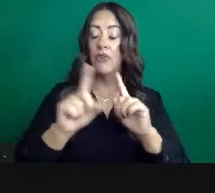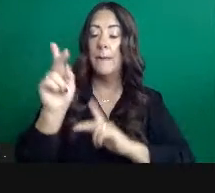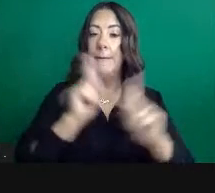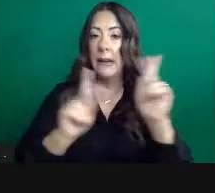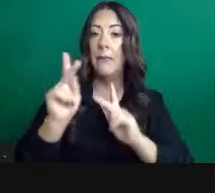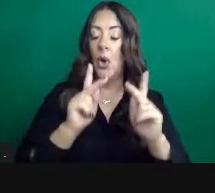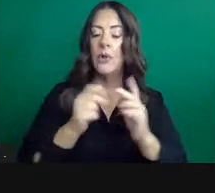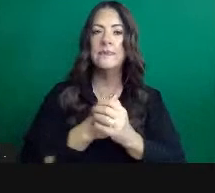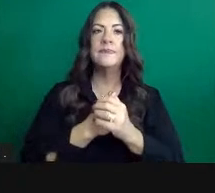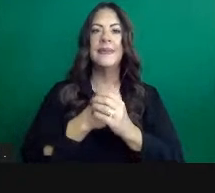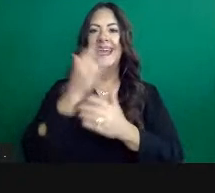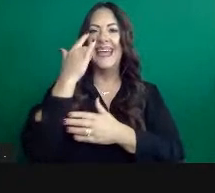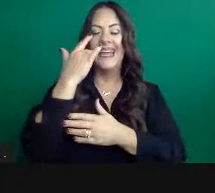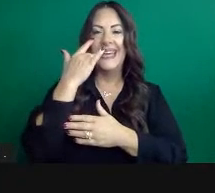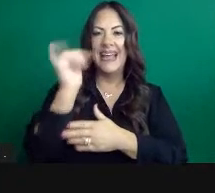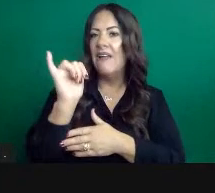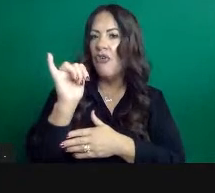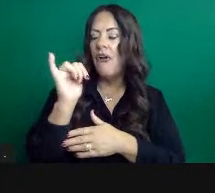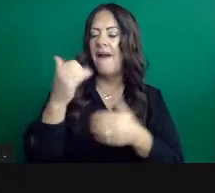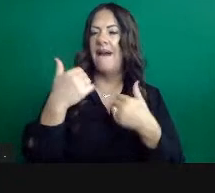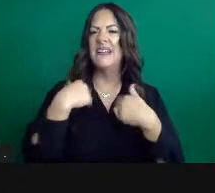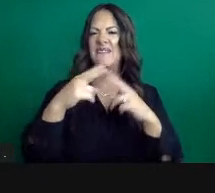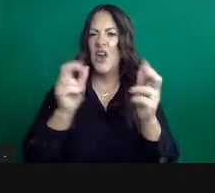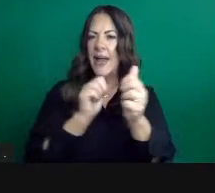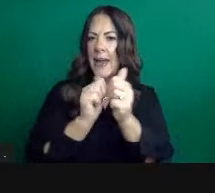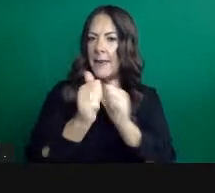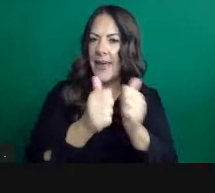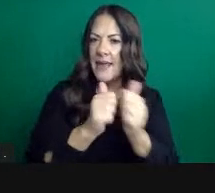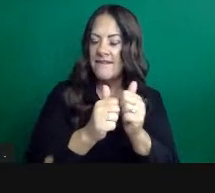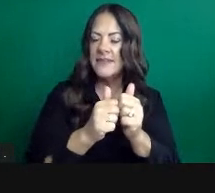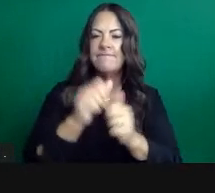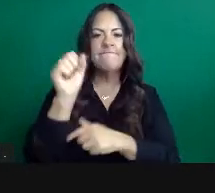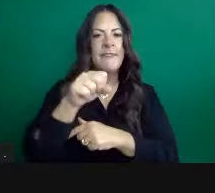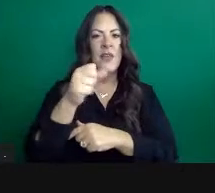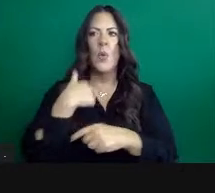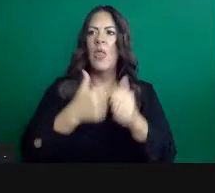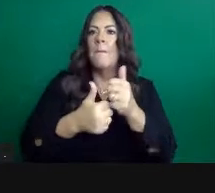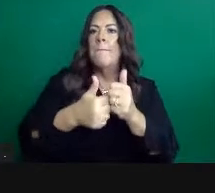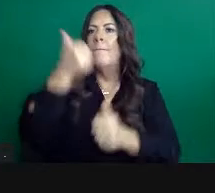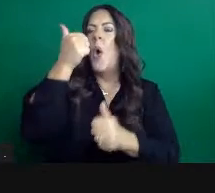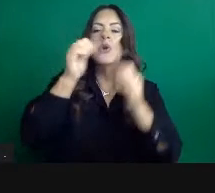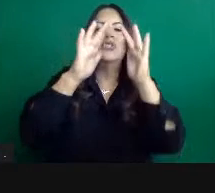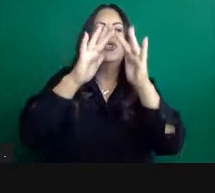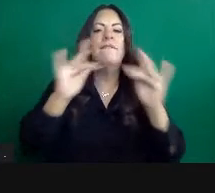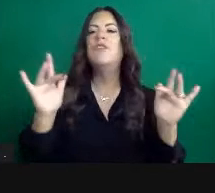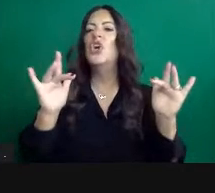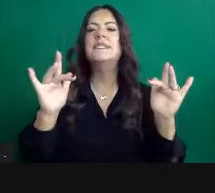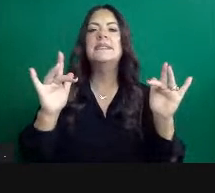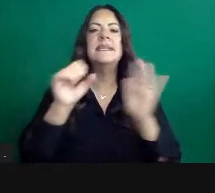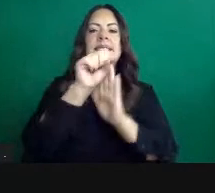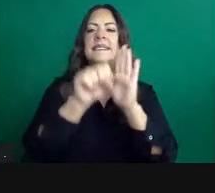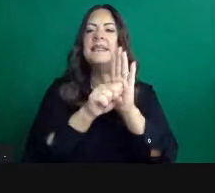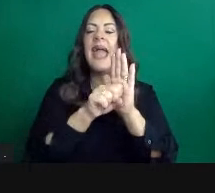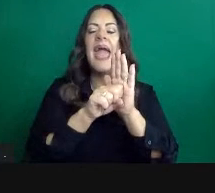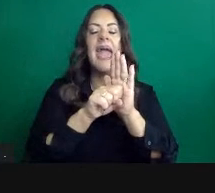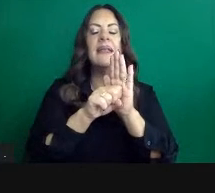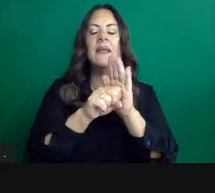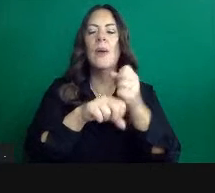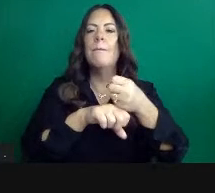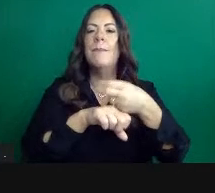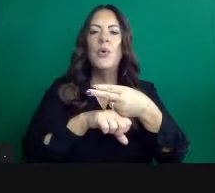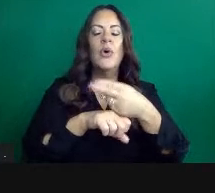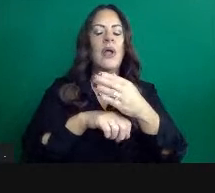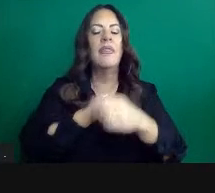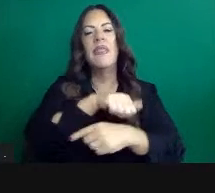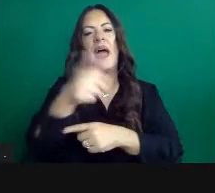where California has a competitive advantage. We are the most diverse state in the country in terms of size. As we can